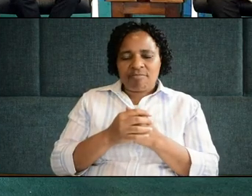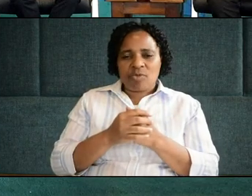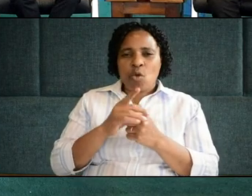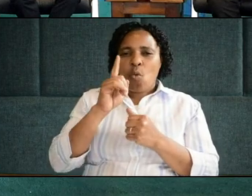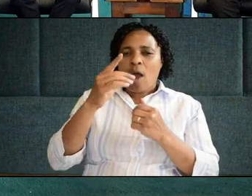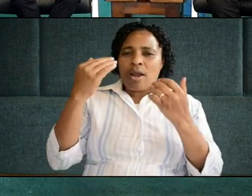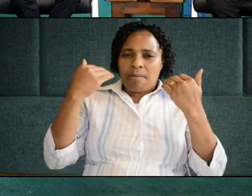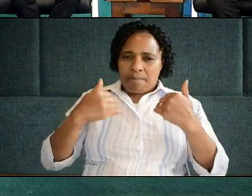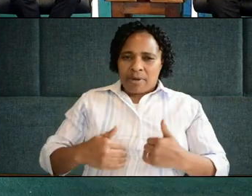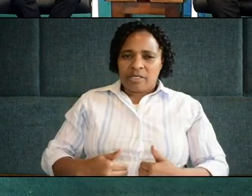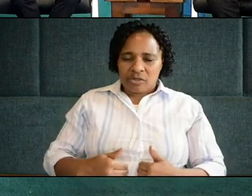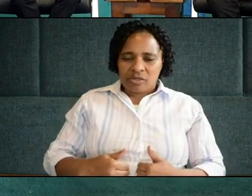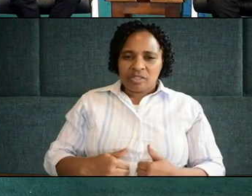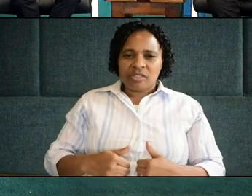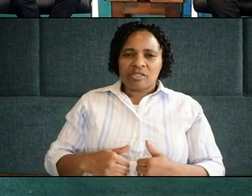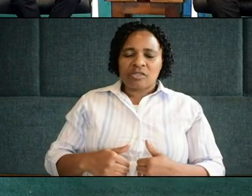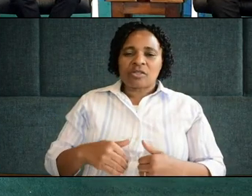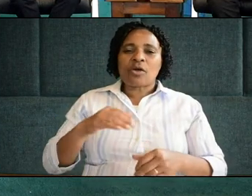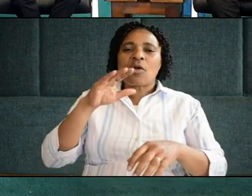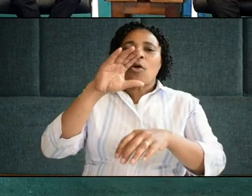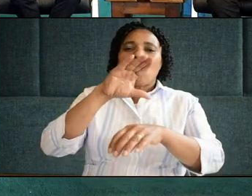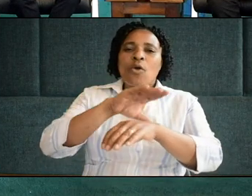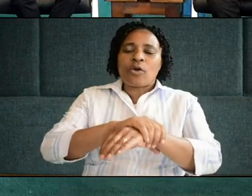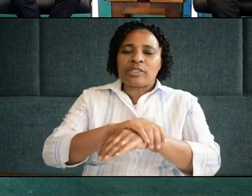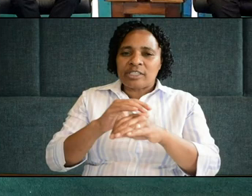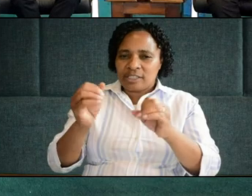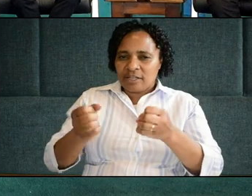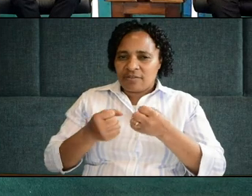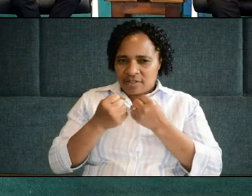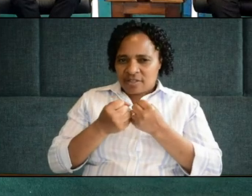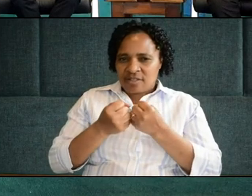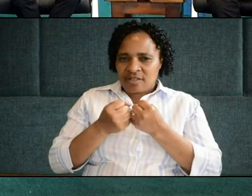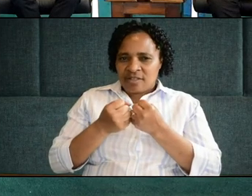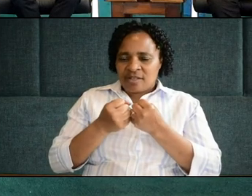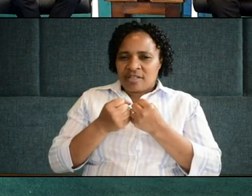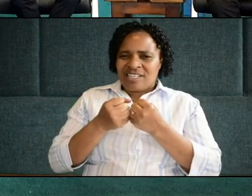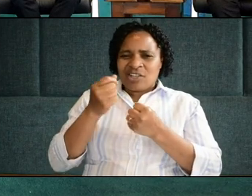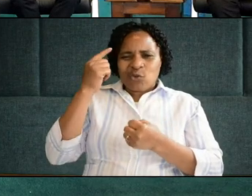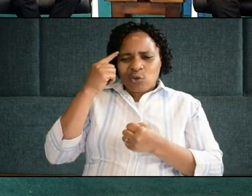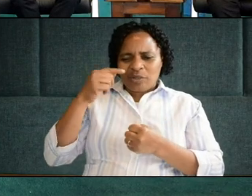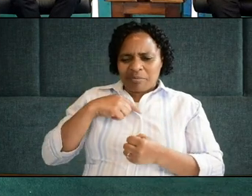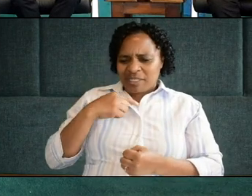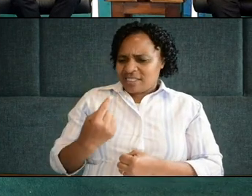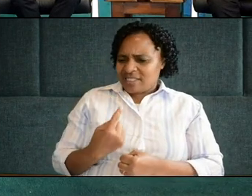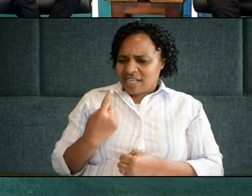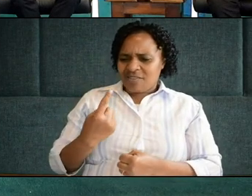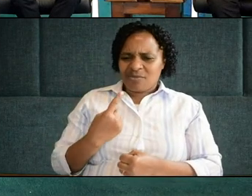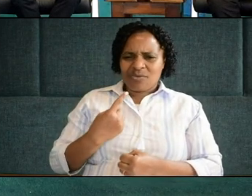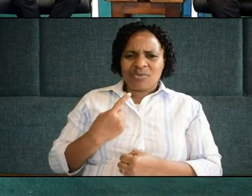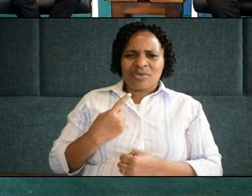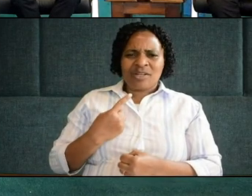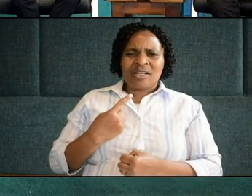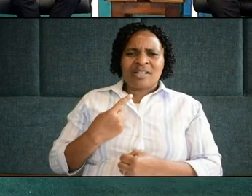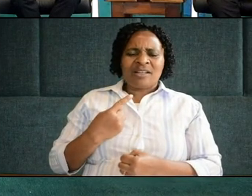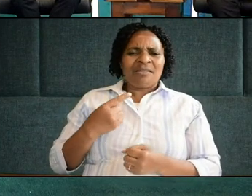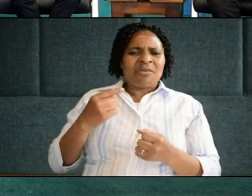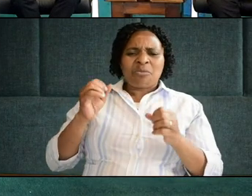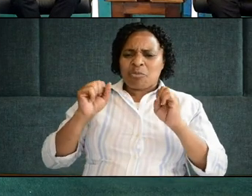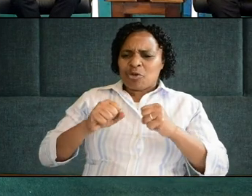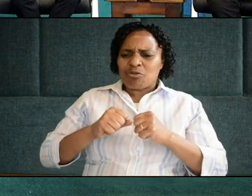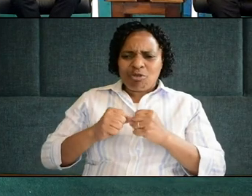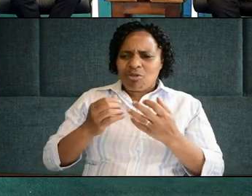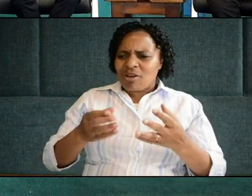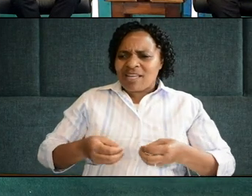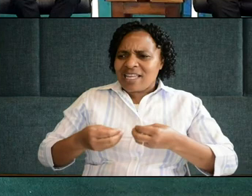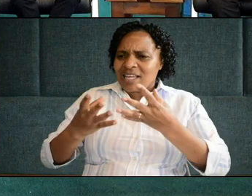one person got the God saved and thought to himself that he will not tell it to a living soul how